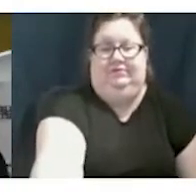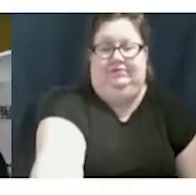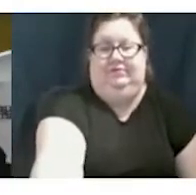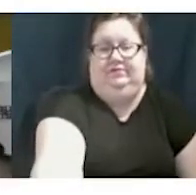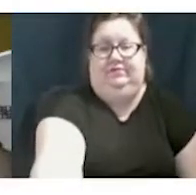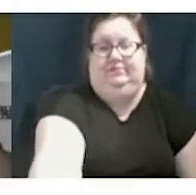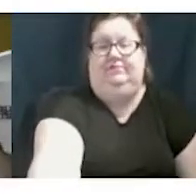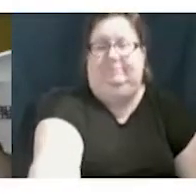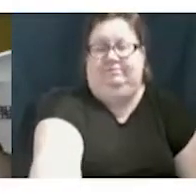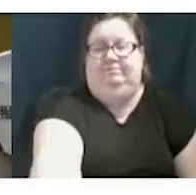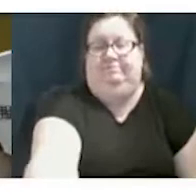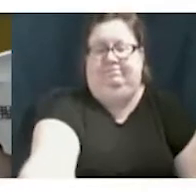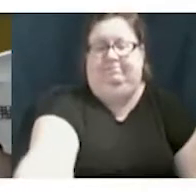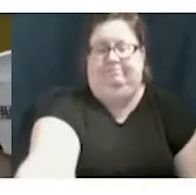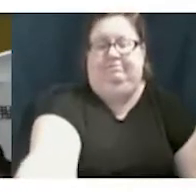Yeah.